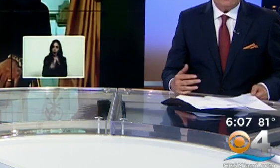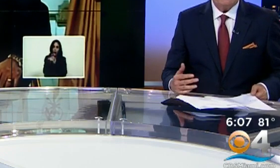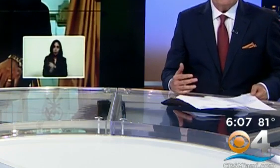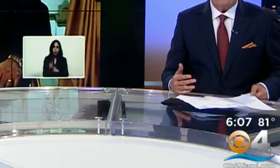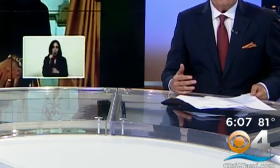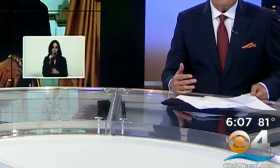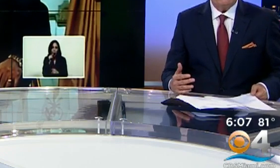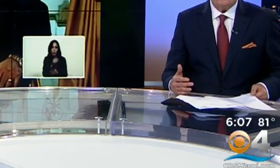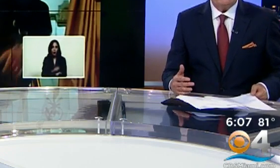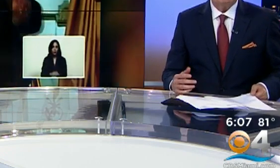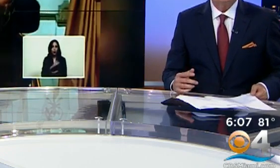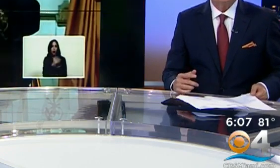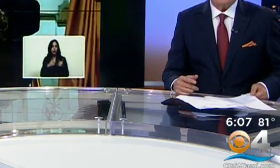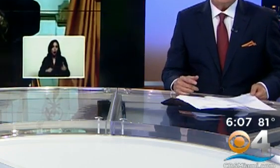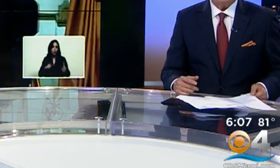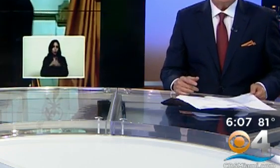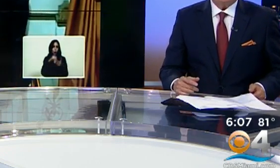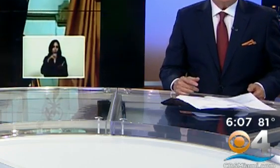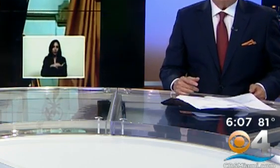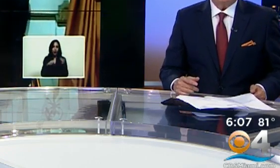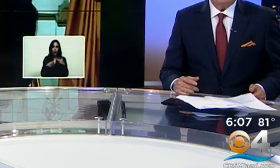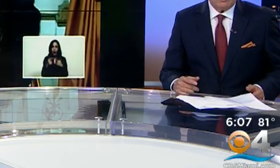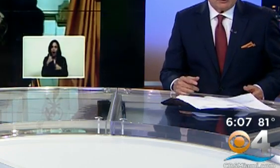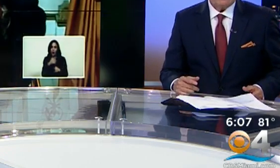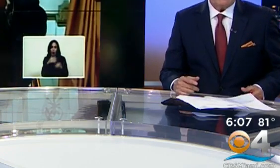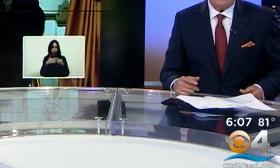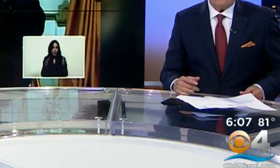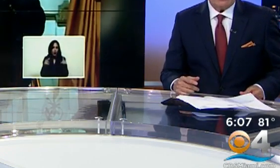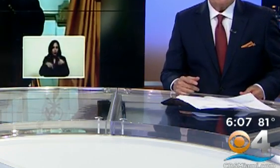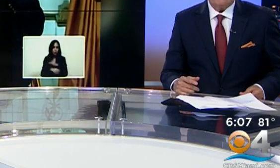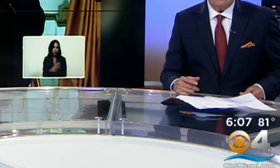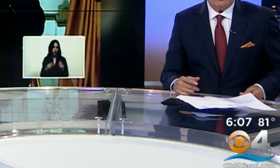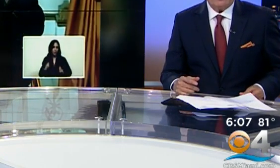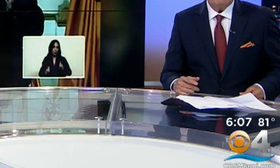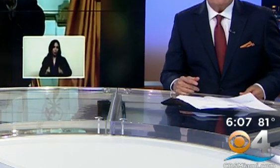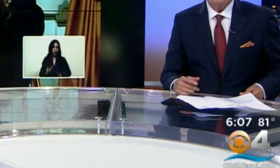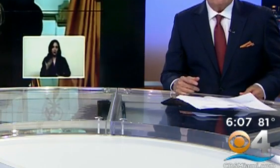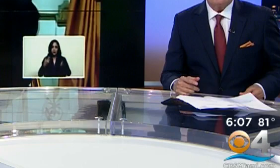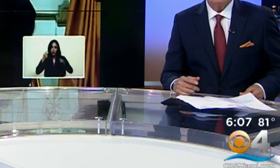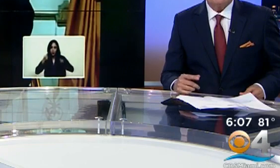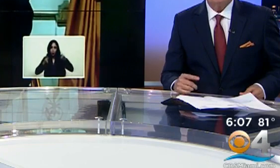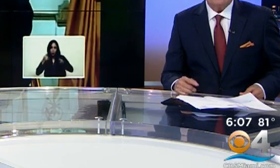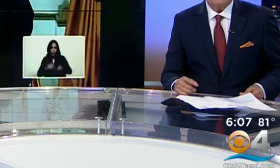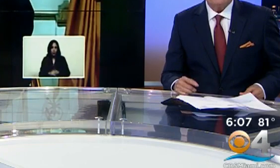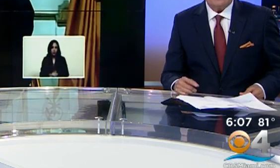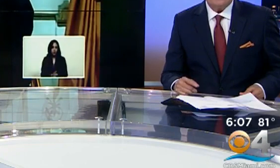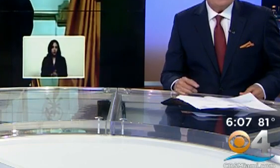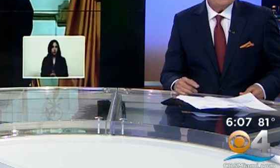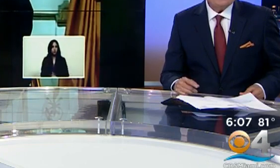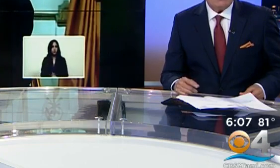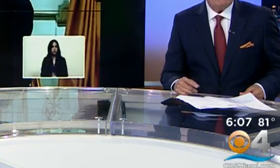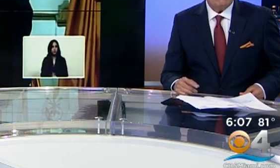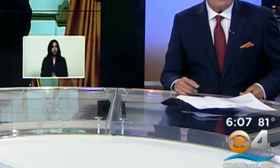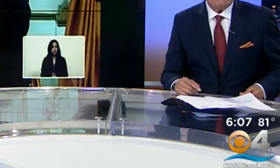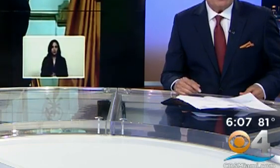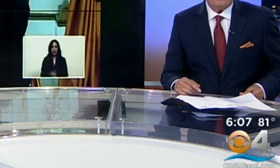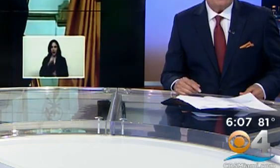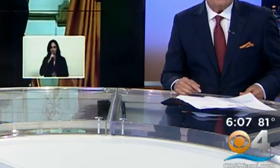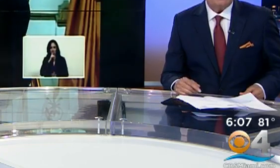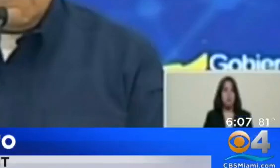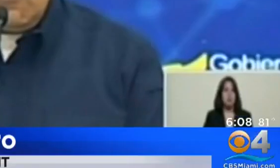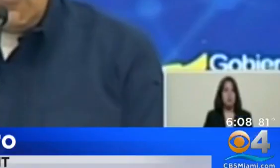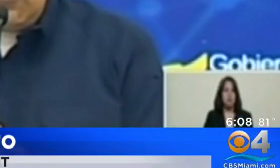aid to reach the people who need it. But today, President Nicolas Maduro and Venezuela's top general said that won't